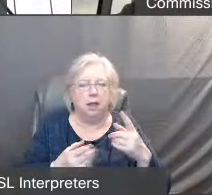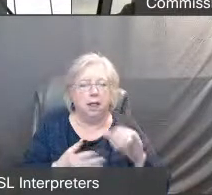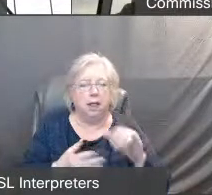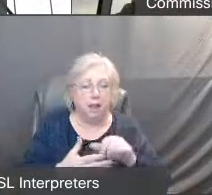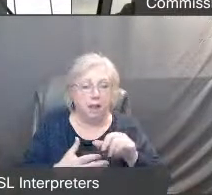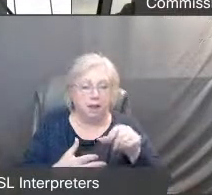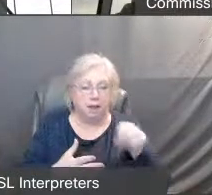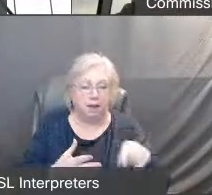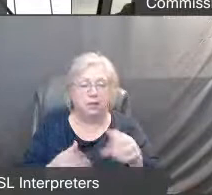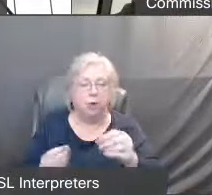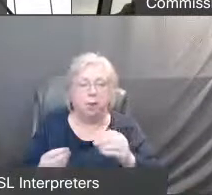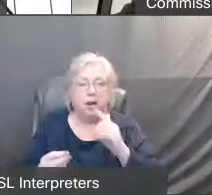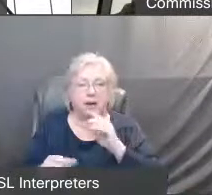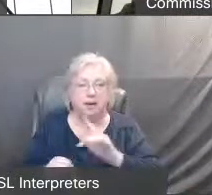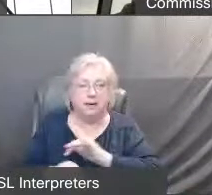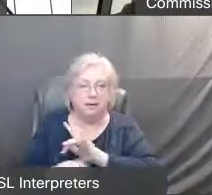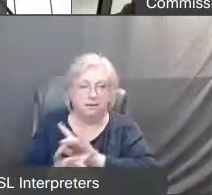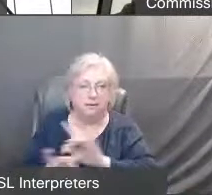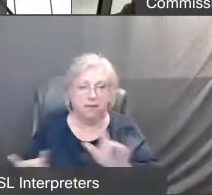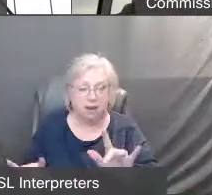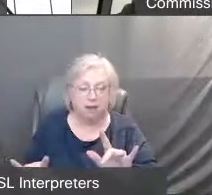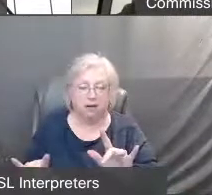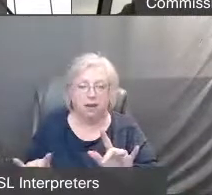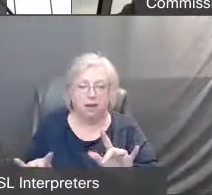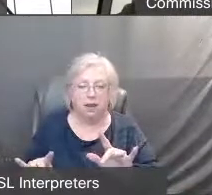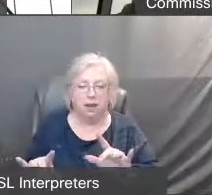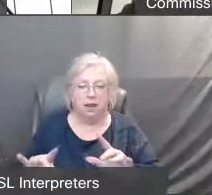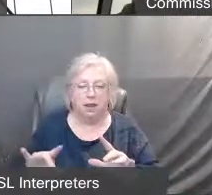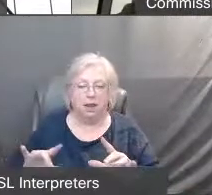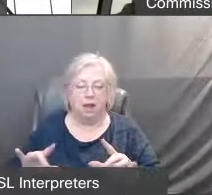it's not going to be very